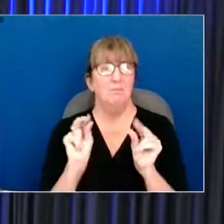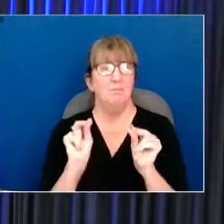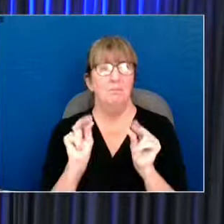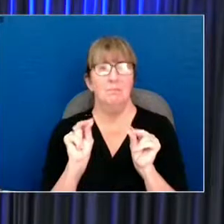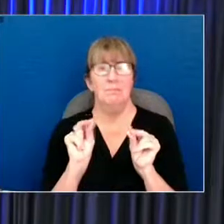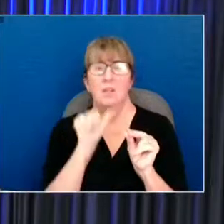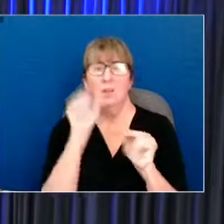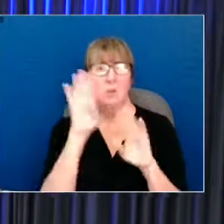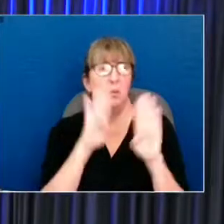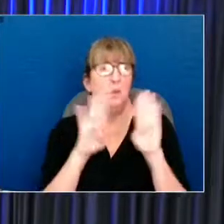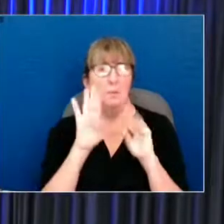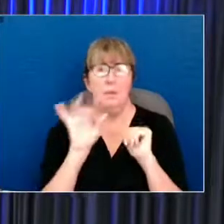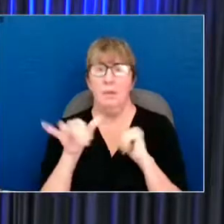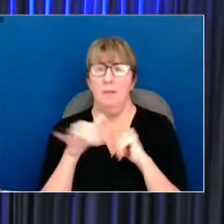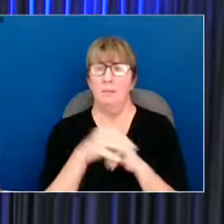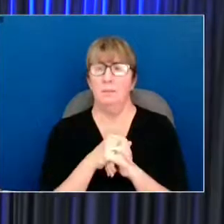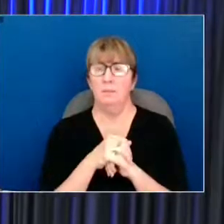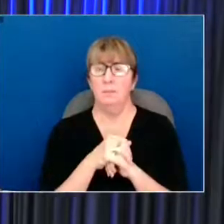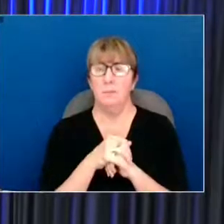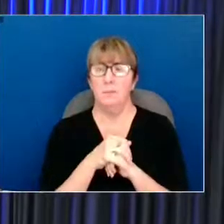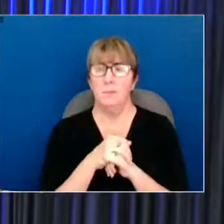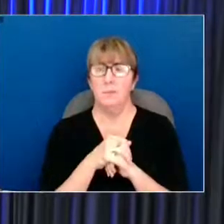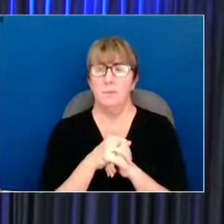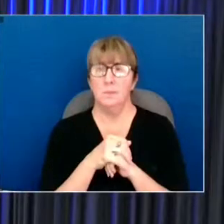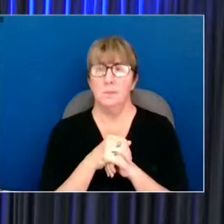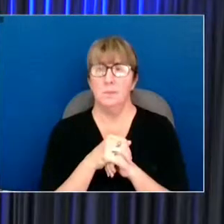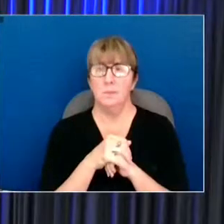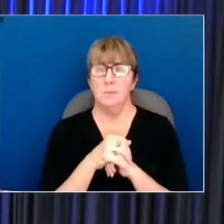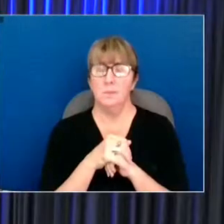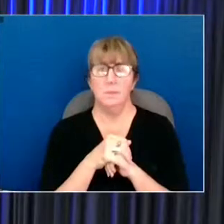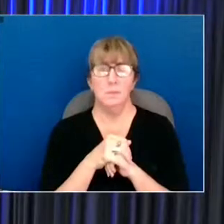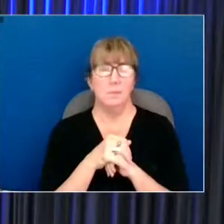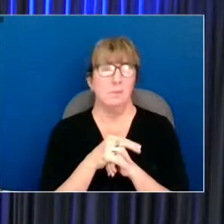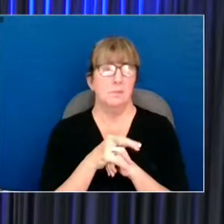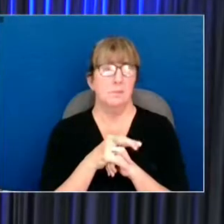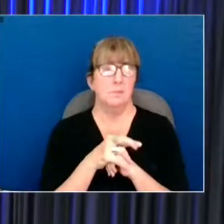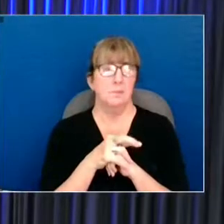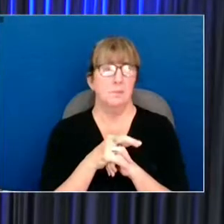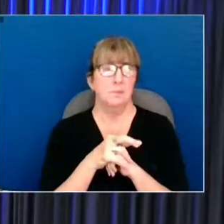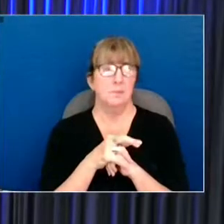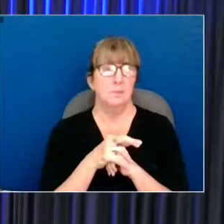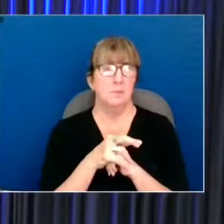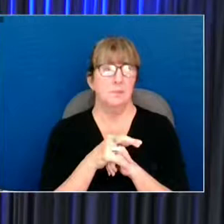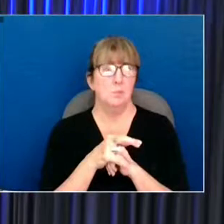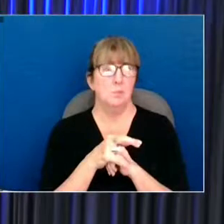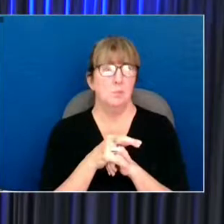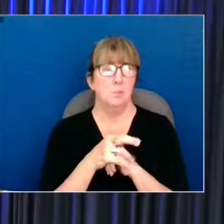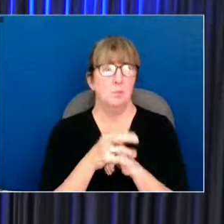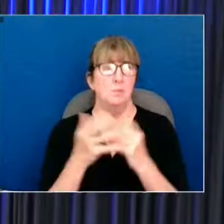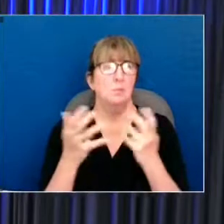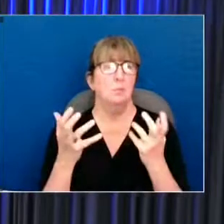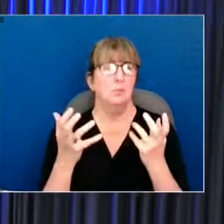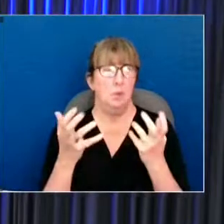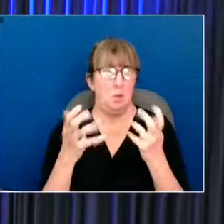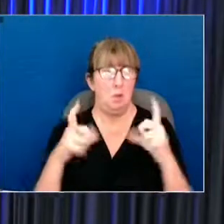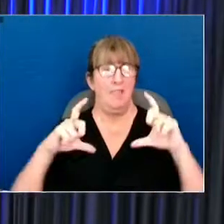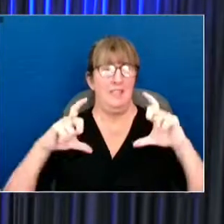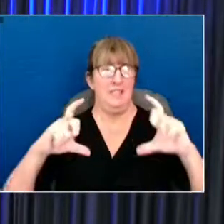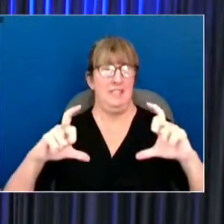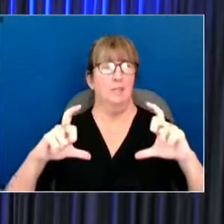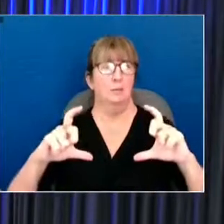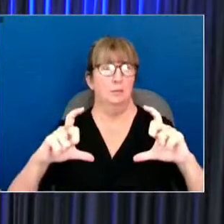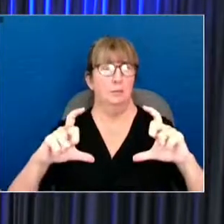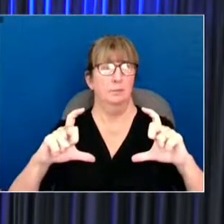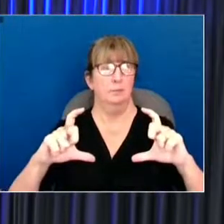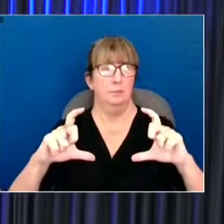about that. Okay, very good. Tony, tilt the camera down. If anything, I want to have the seal. Yeah. Yeah, the seal is